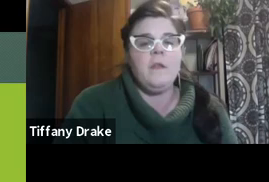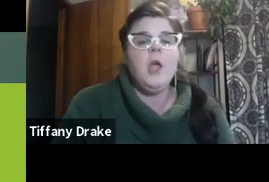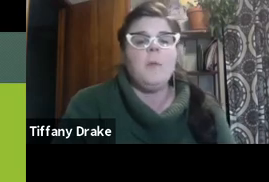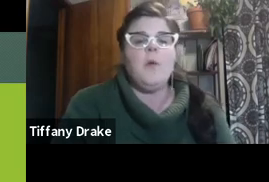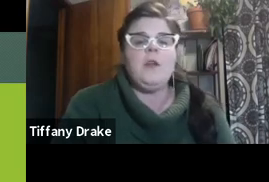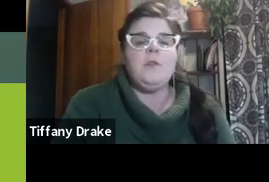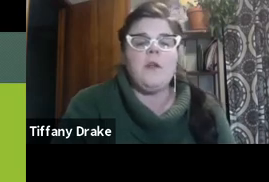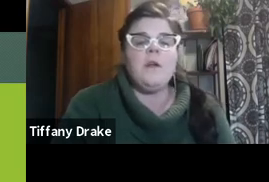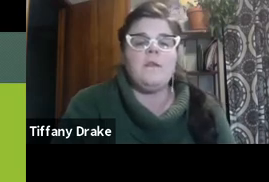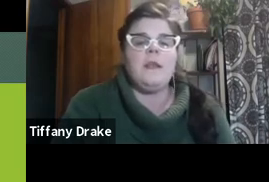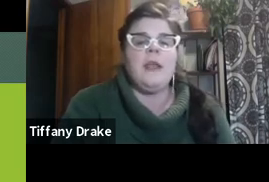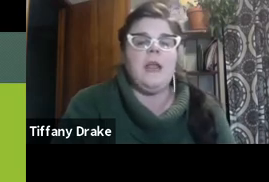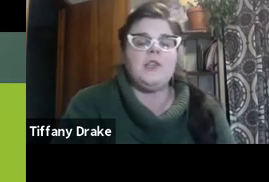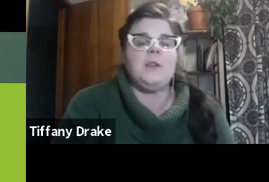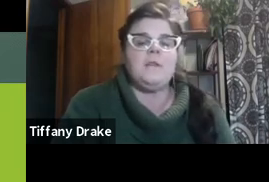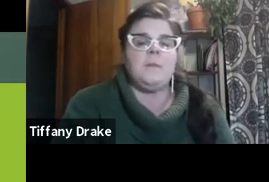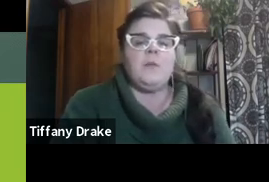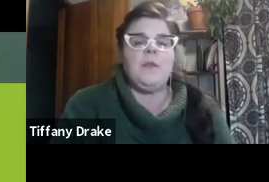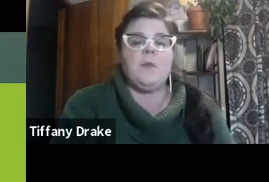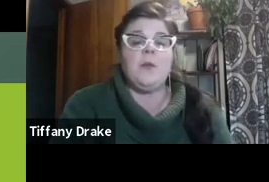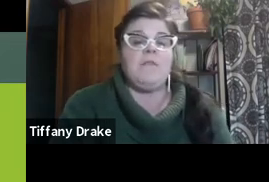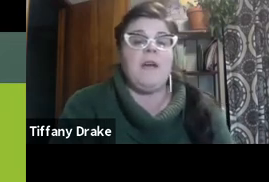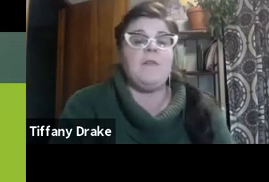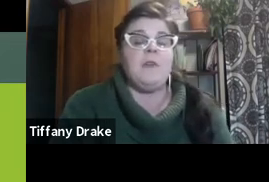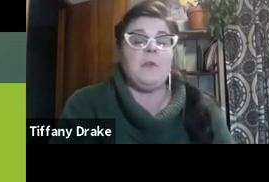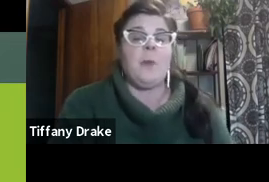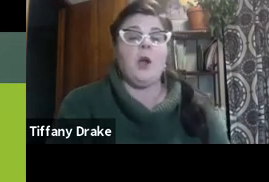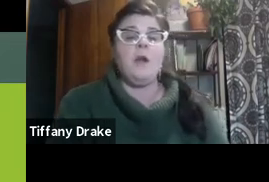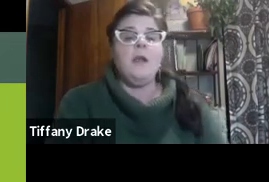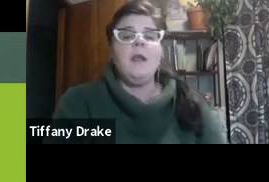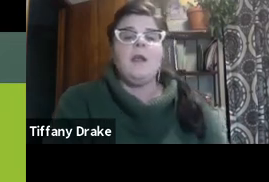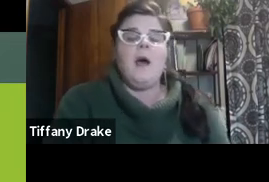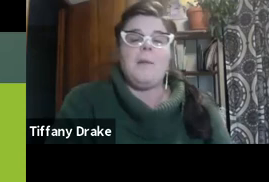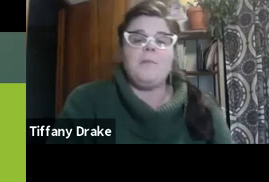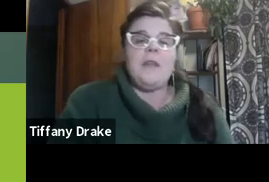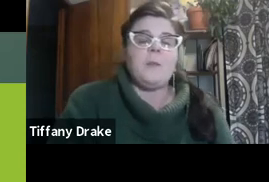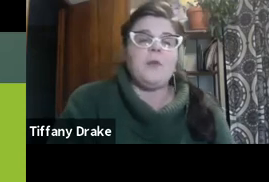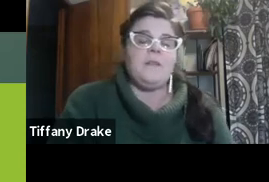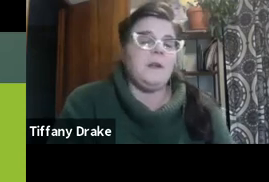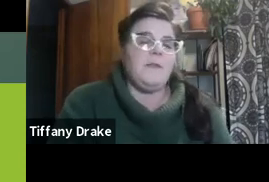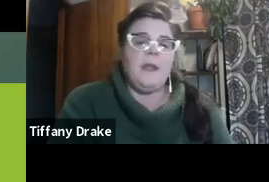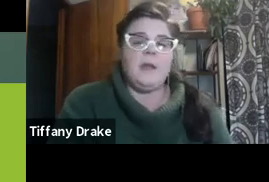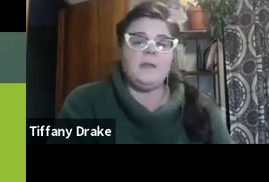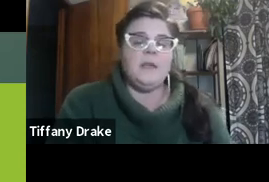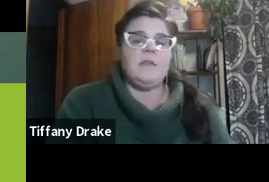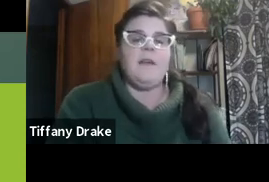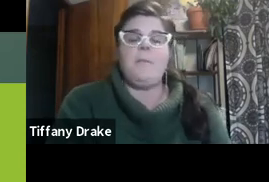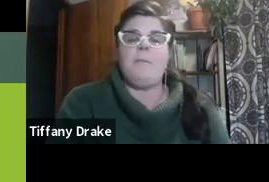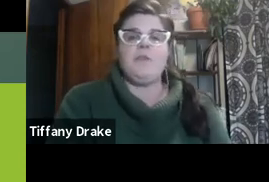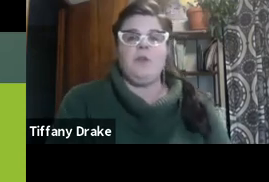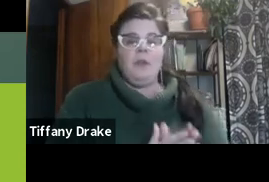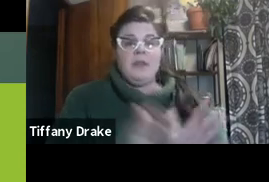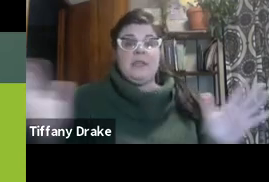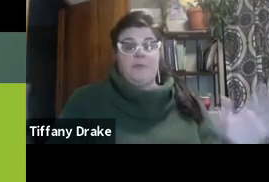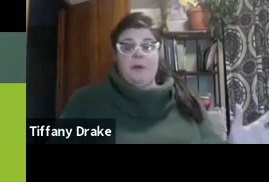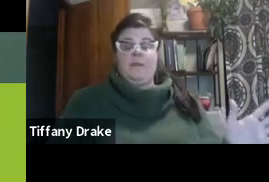ages. But when you start seeing ages between 3 and 5 years apart, that's a pretty significant